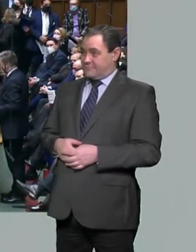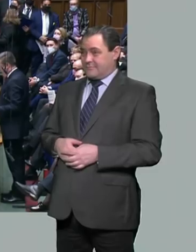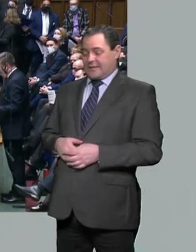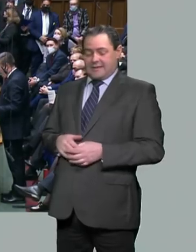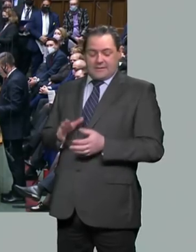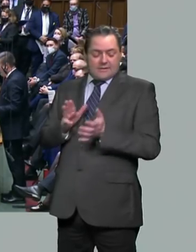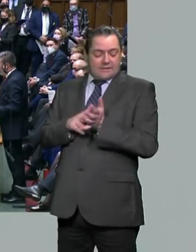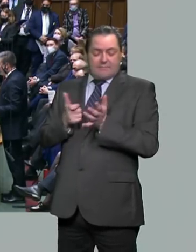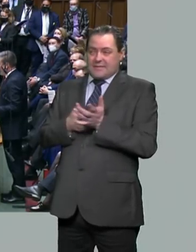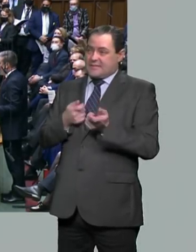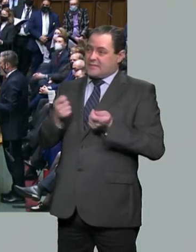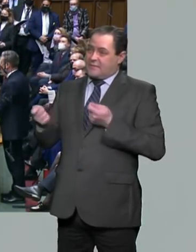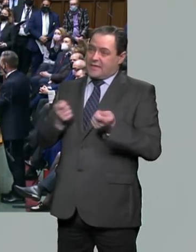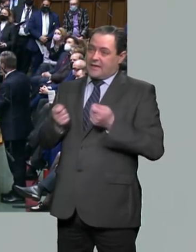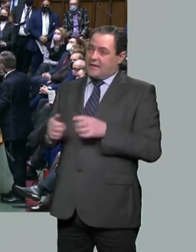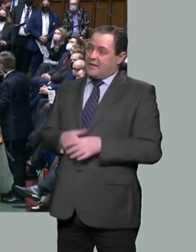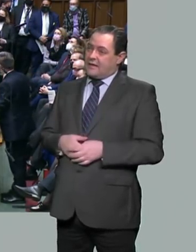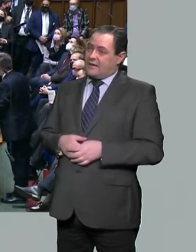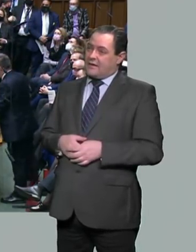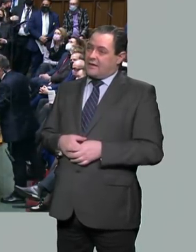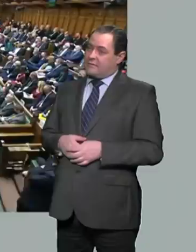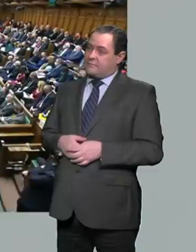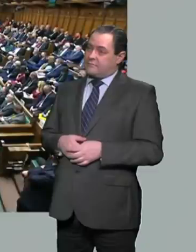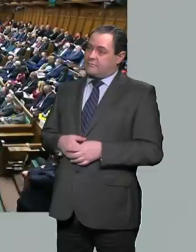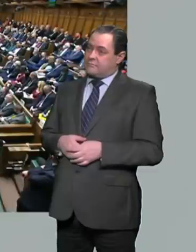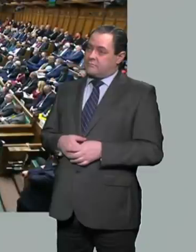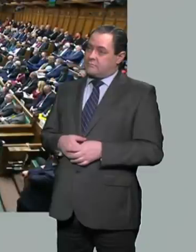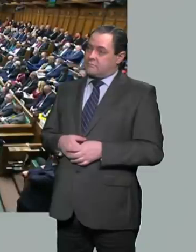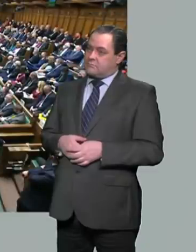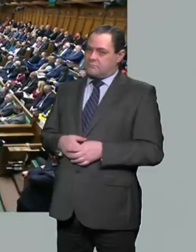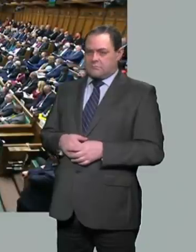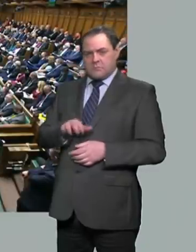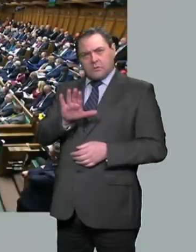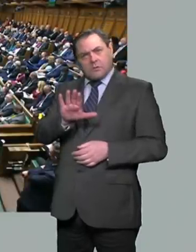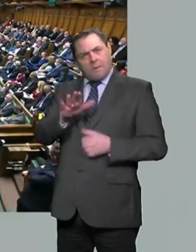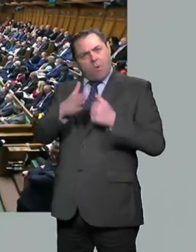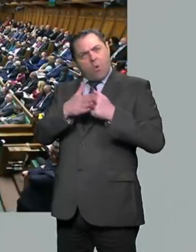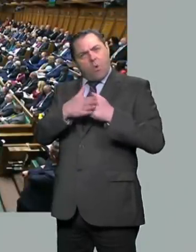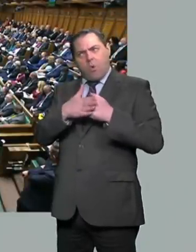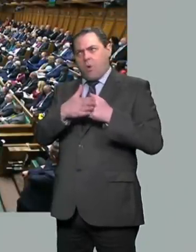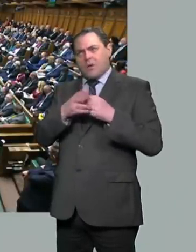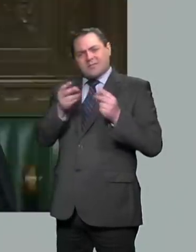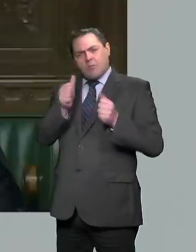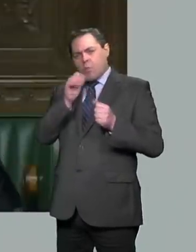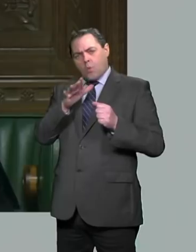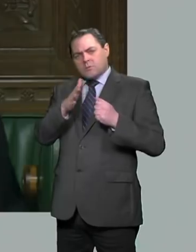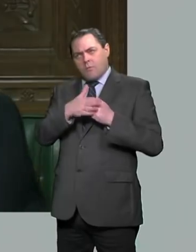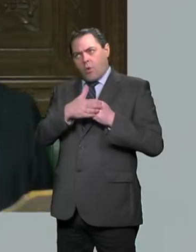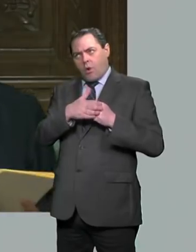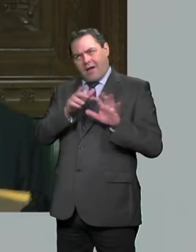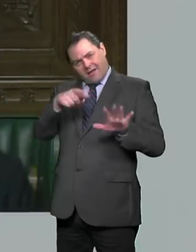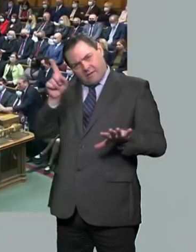Mr. Speaker, the UK... Some people won't be getting more because they won't be here to hear it, so Keir